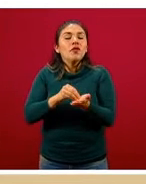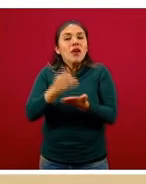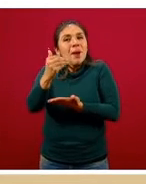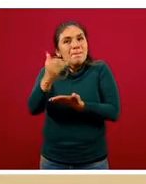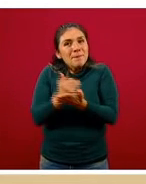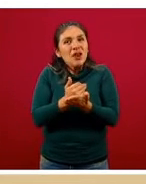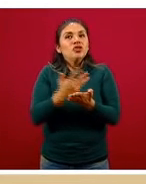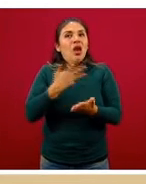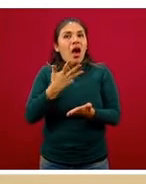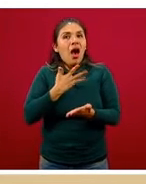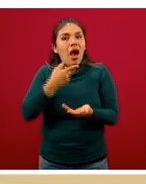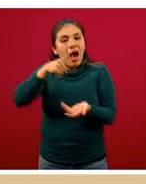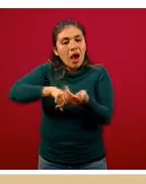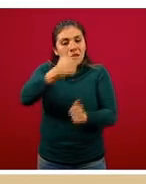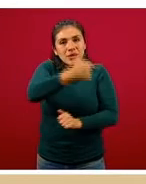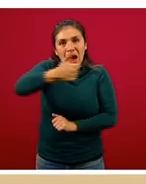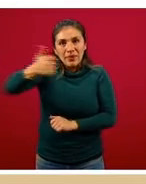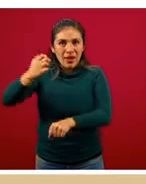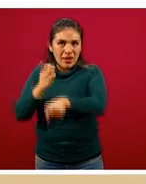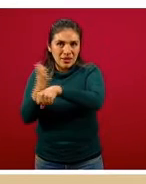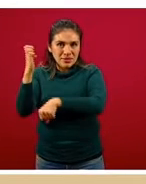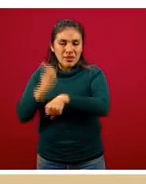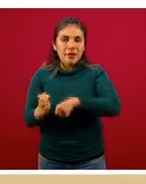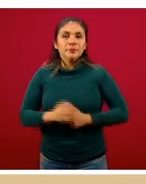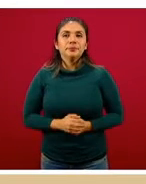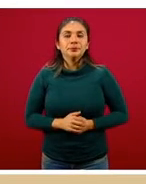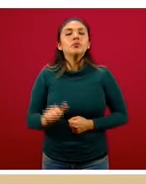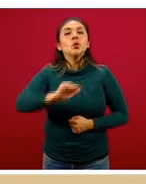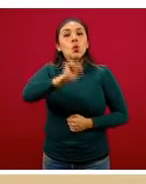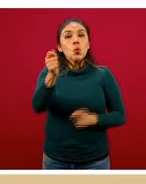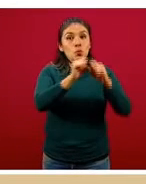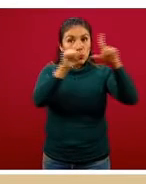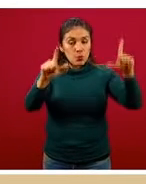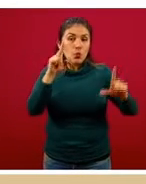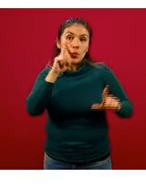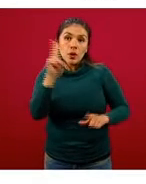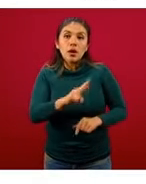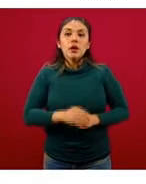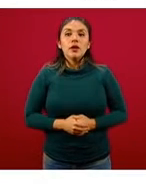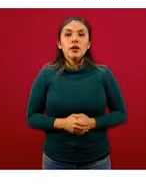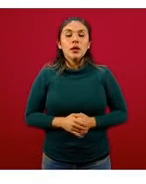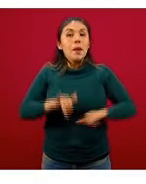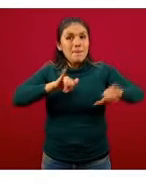Mexico City being the one with the highest number of cases, of course.